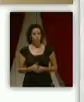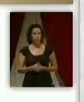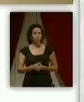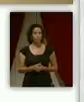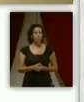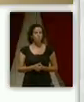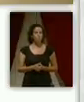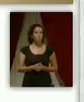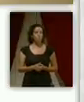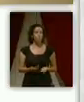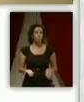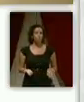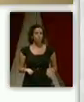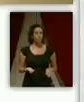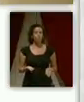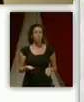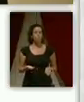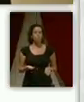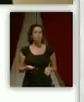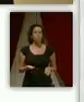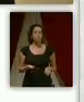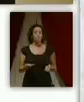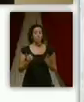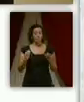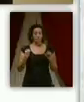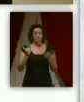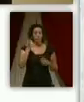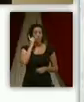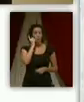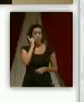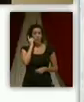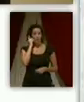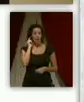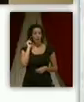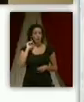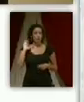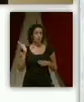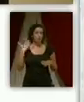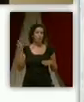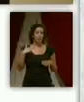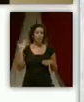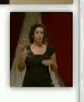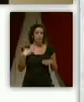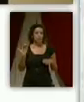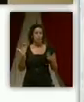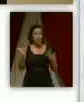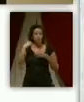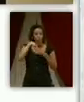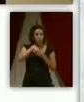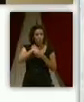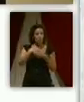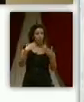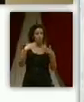the visually impaired people using mobile devices. If we are using mobile devices, but if we haven't